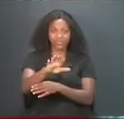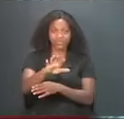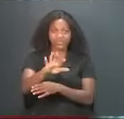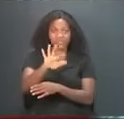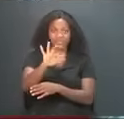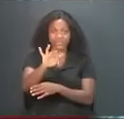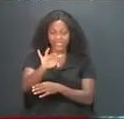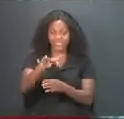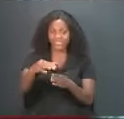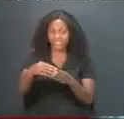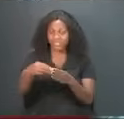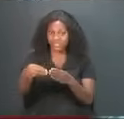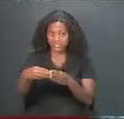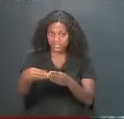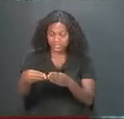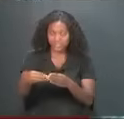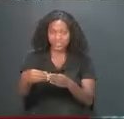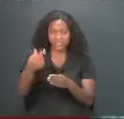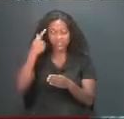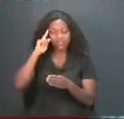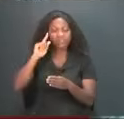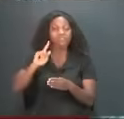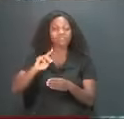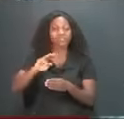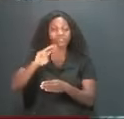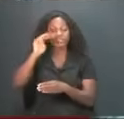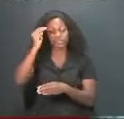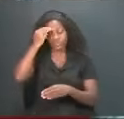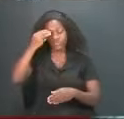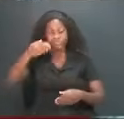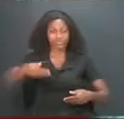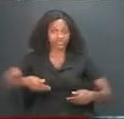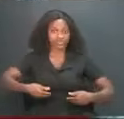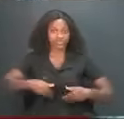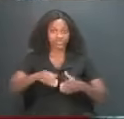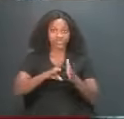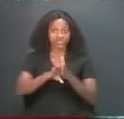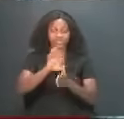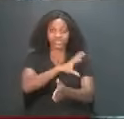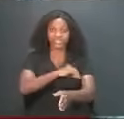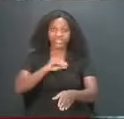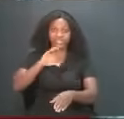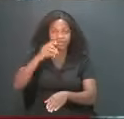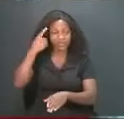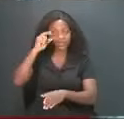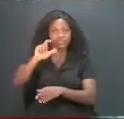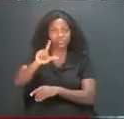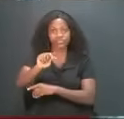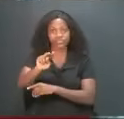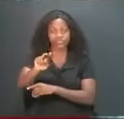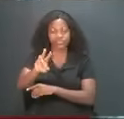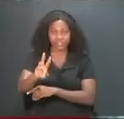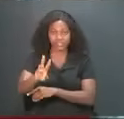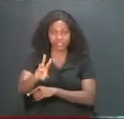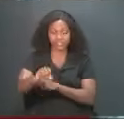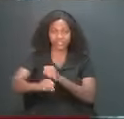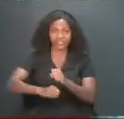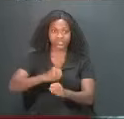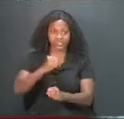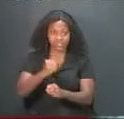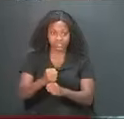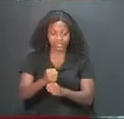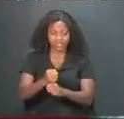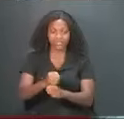1,621,252,519 Ghana cedis for the Ministry of Youth Development and Empowerment for the 2026 fiscal year